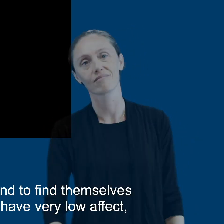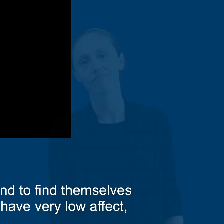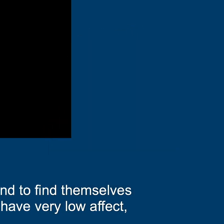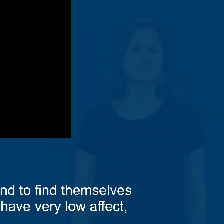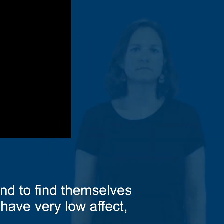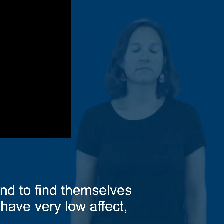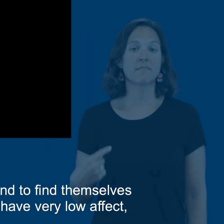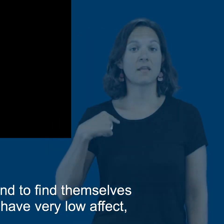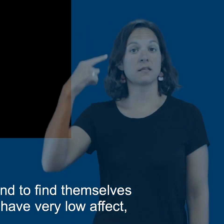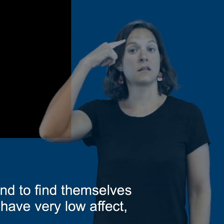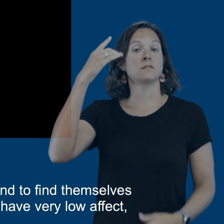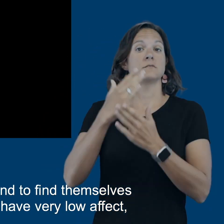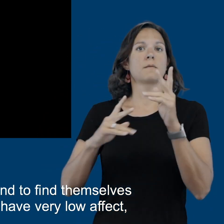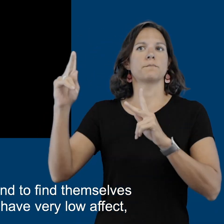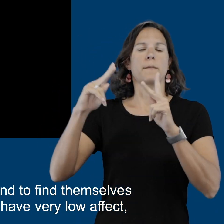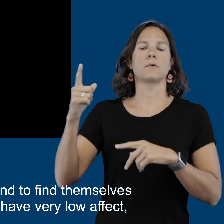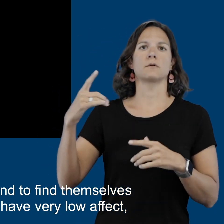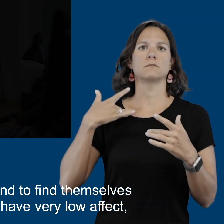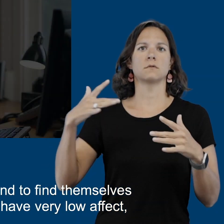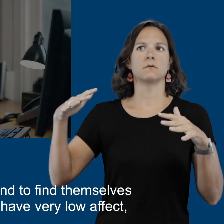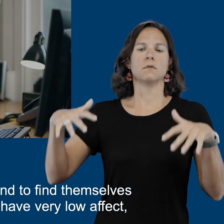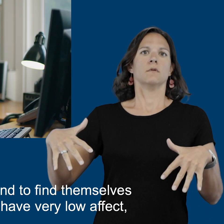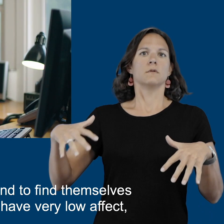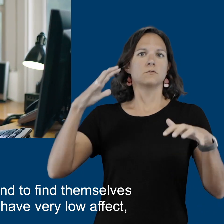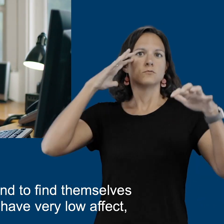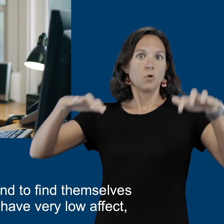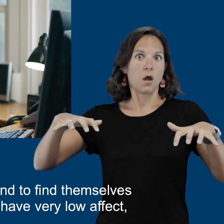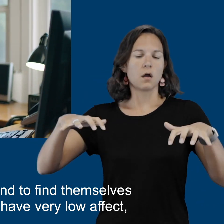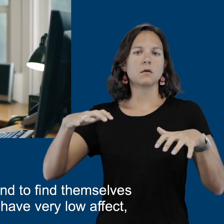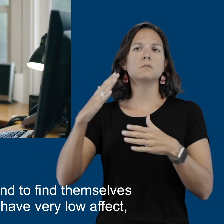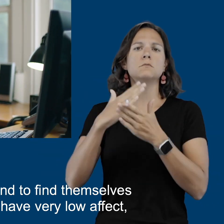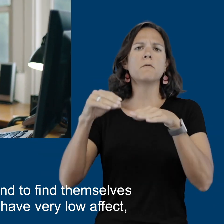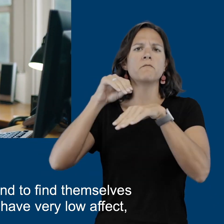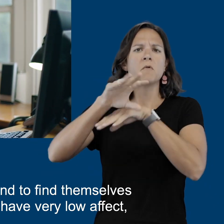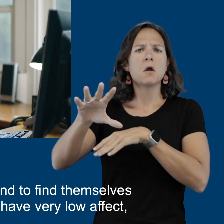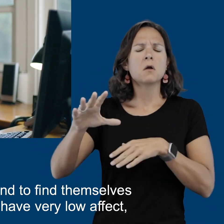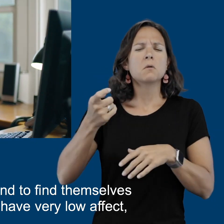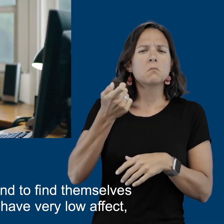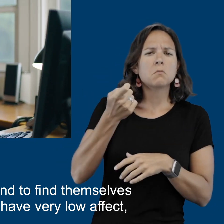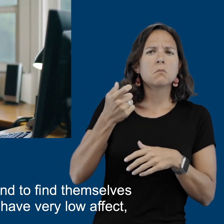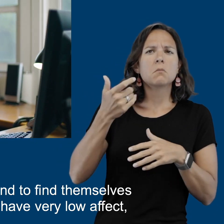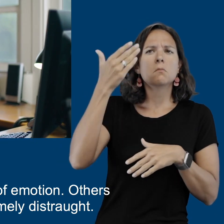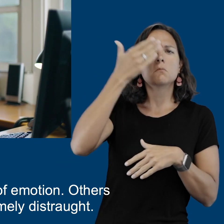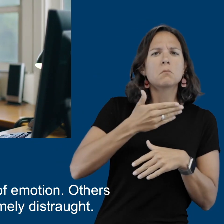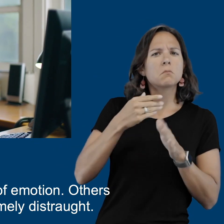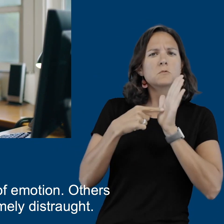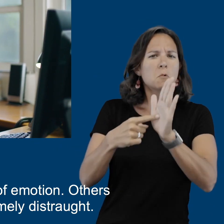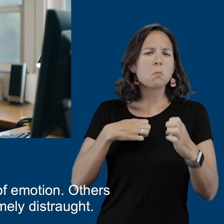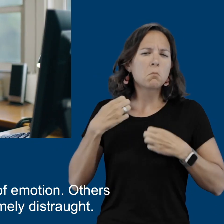some people tend to find themselves in shock. Some might have very low affect,